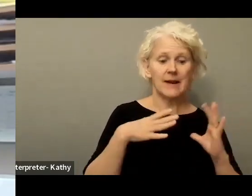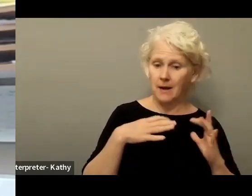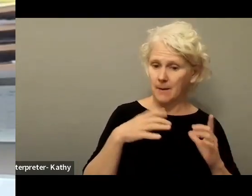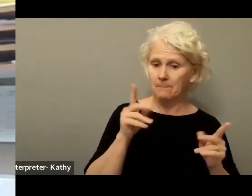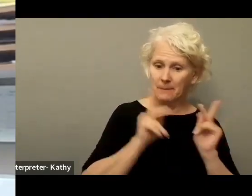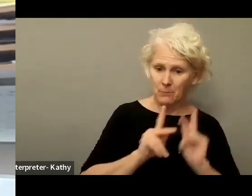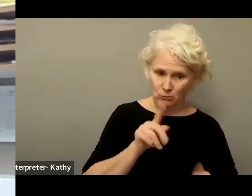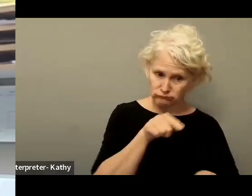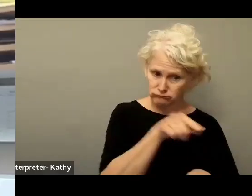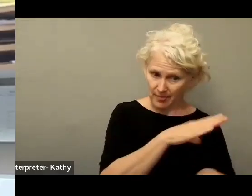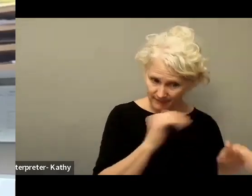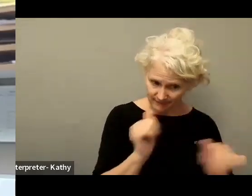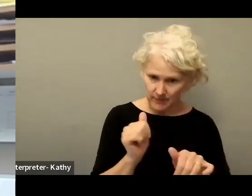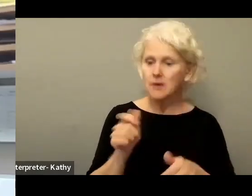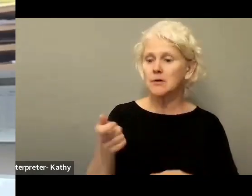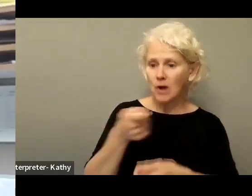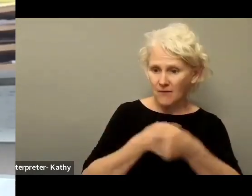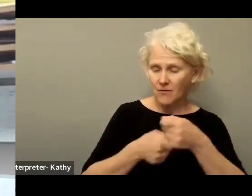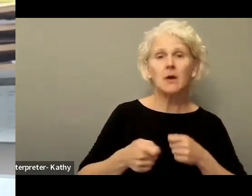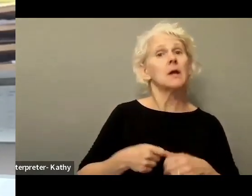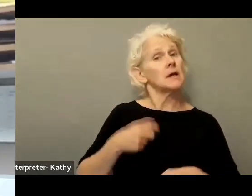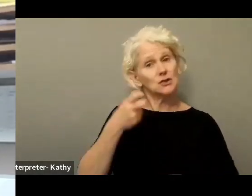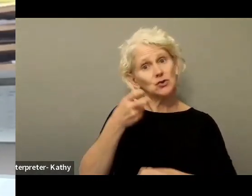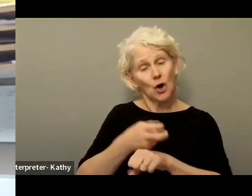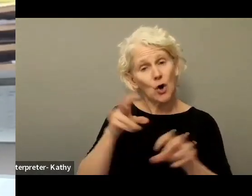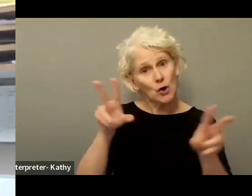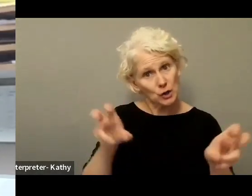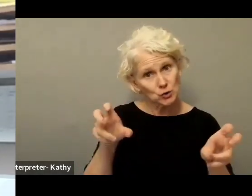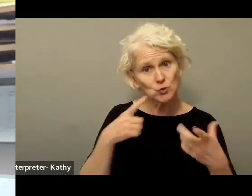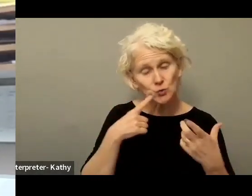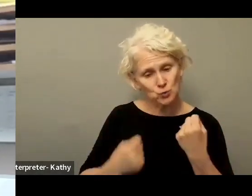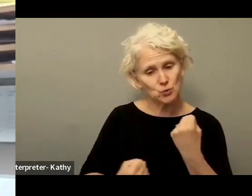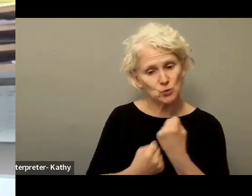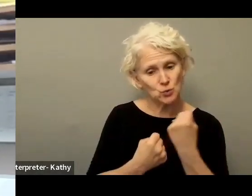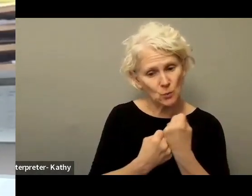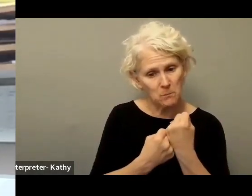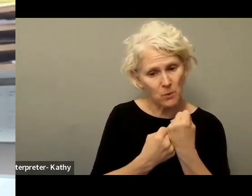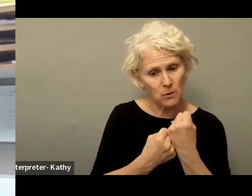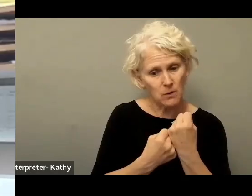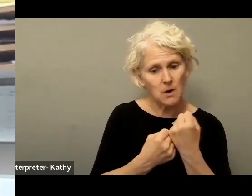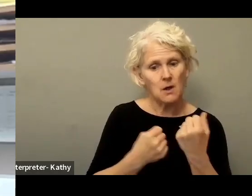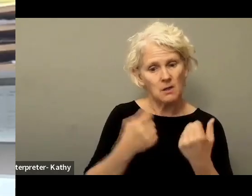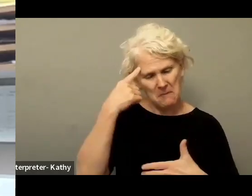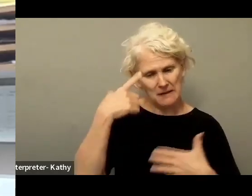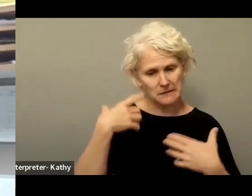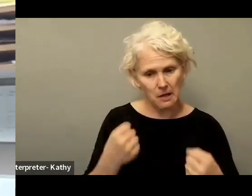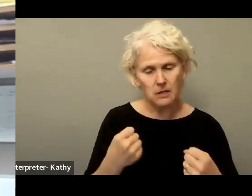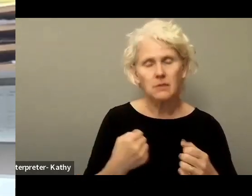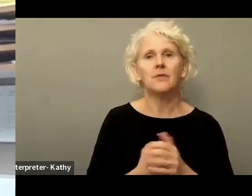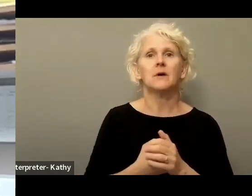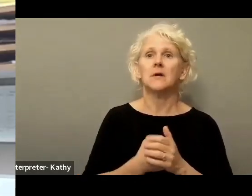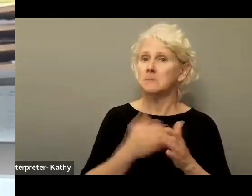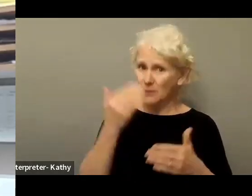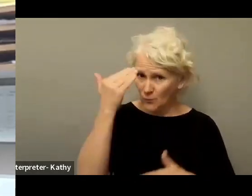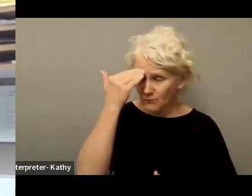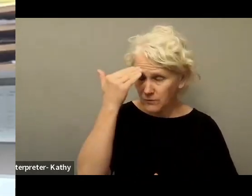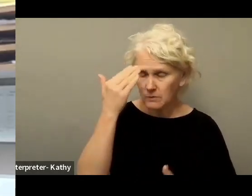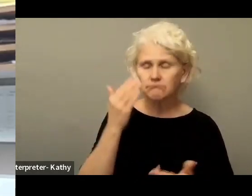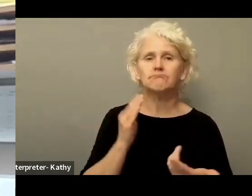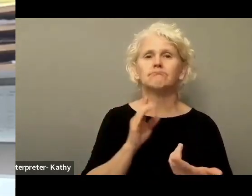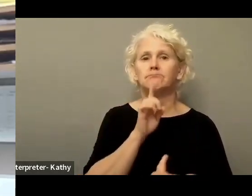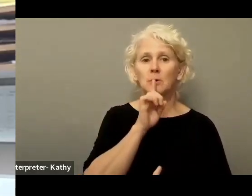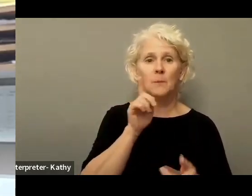for vacations. This is hard. It's hard to support that. But being aware of it and making sure people